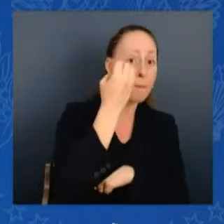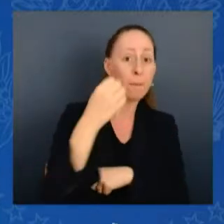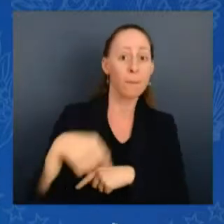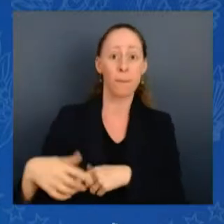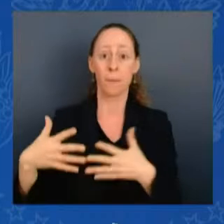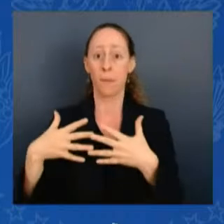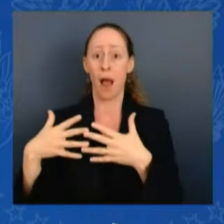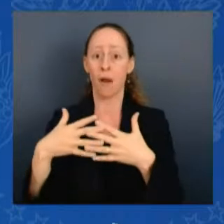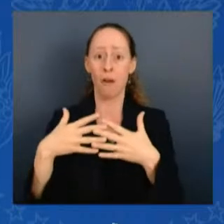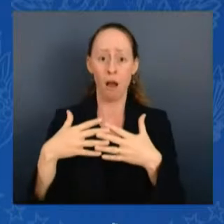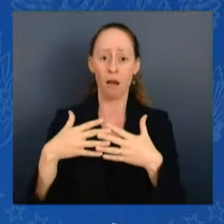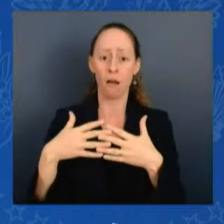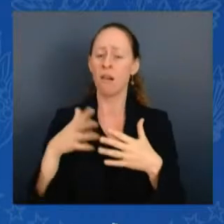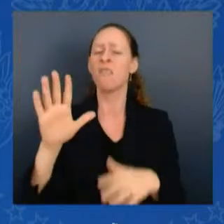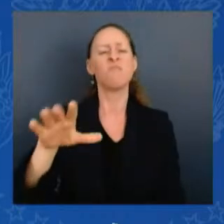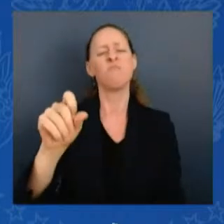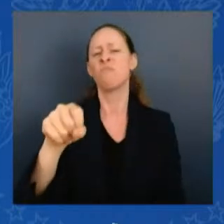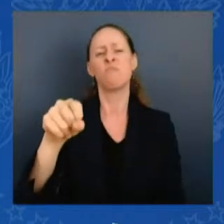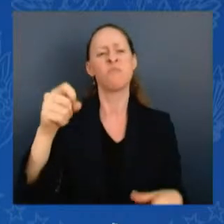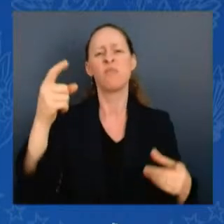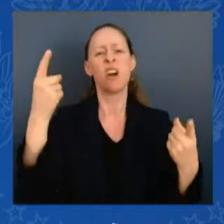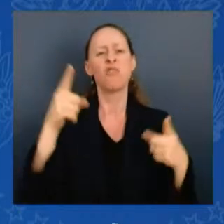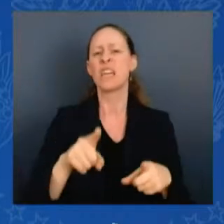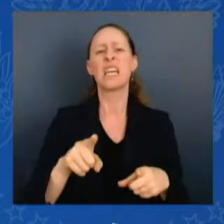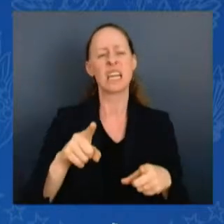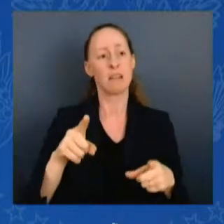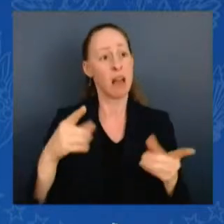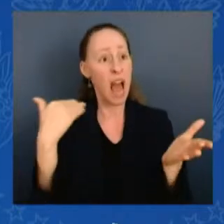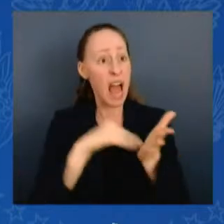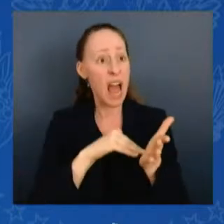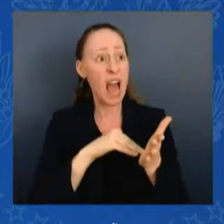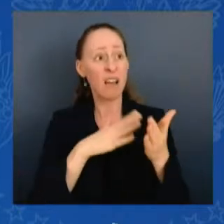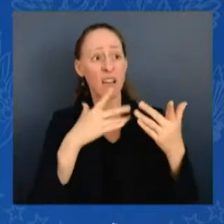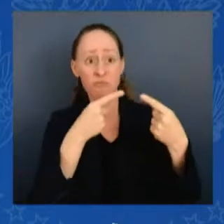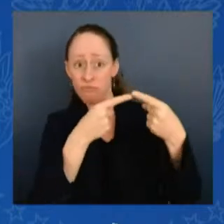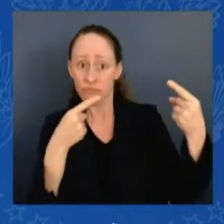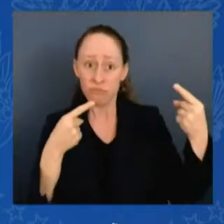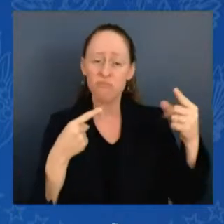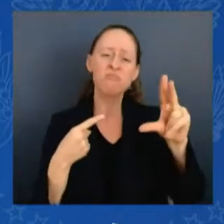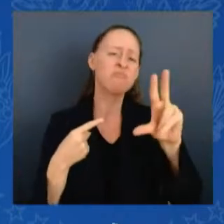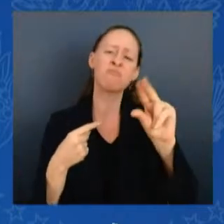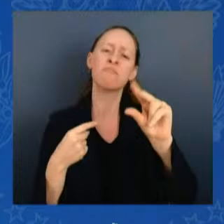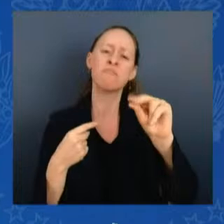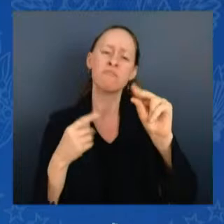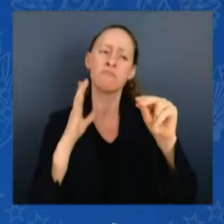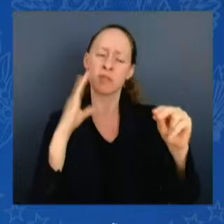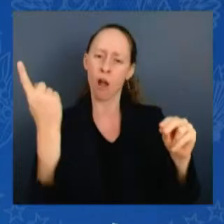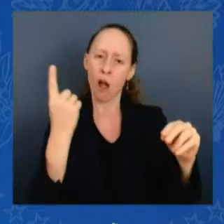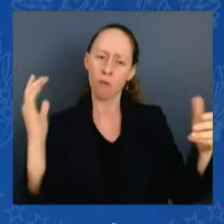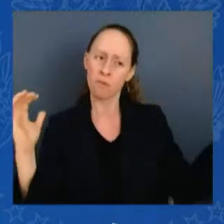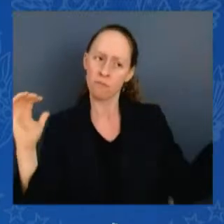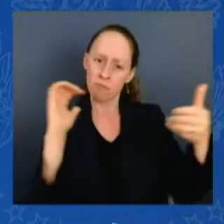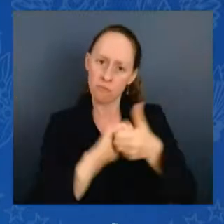create a transatlantic alliance to deter the Soviet threat.